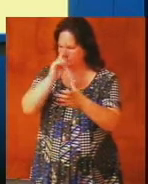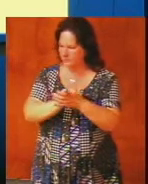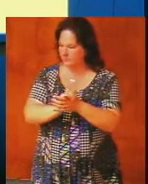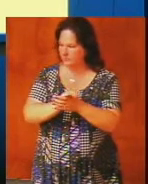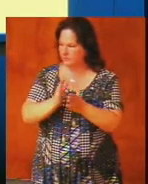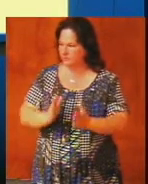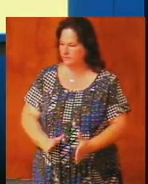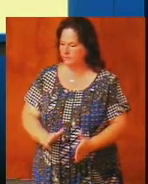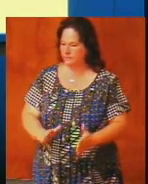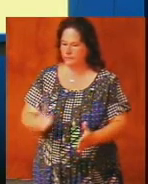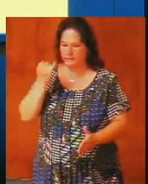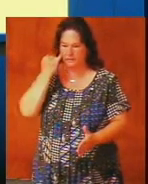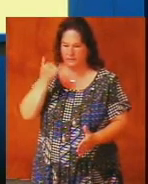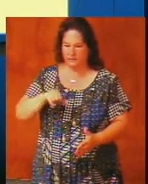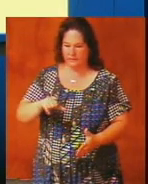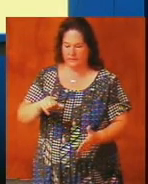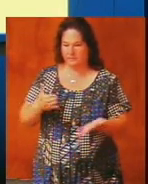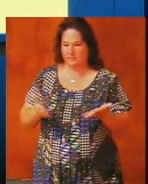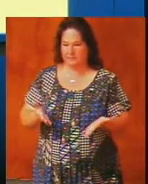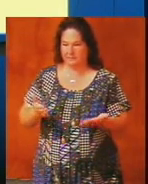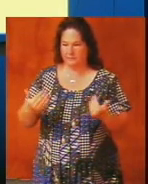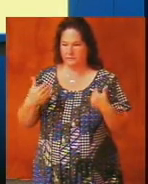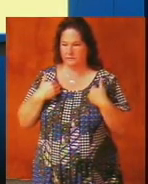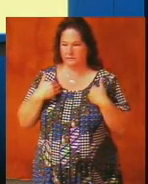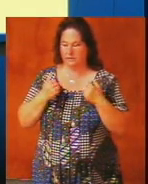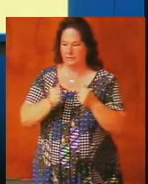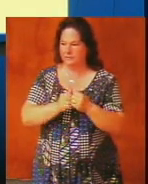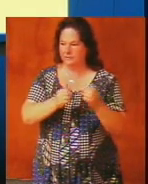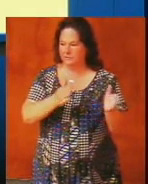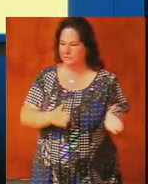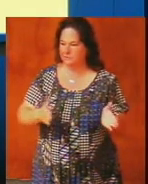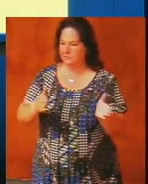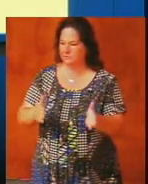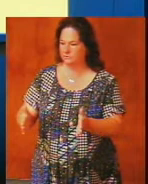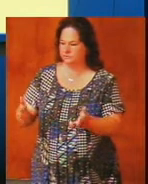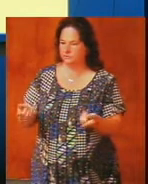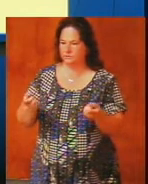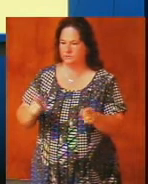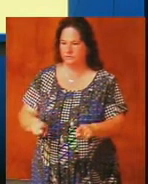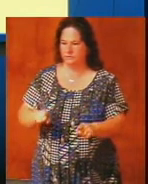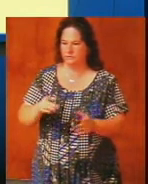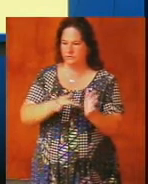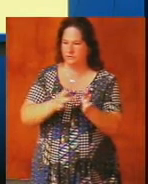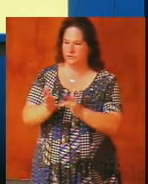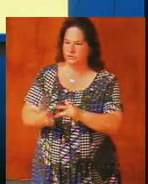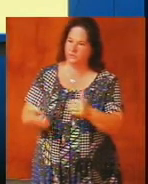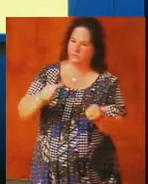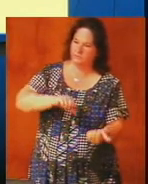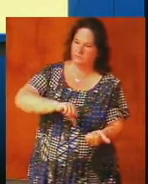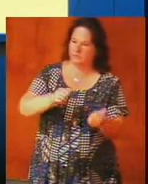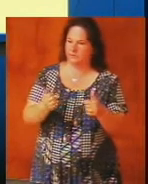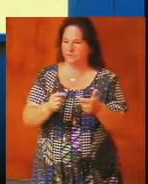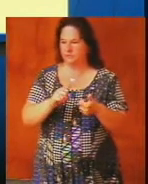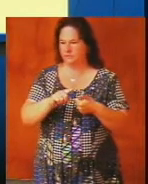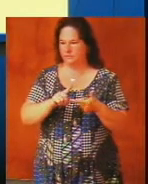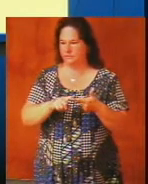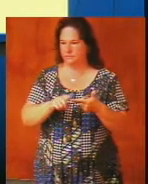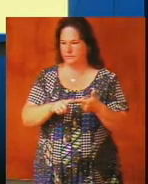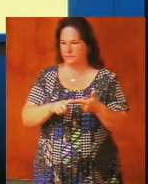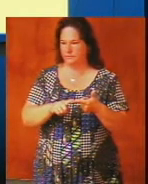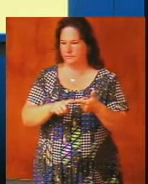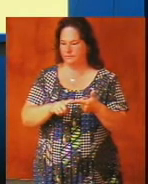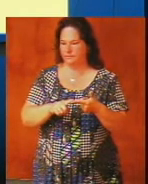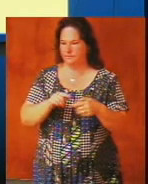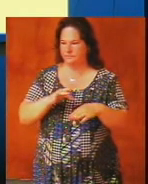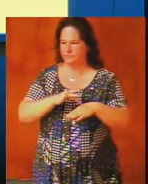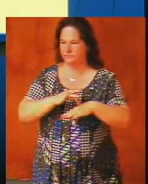any, might there be in the following order of events? Jesus' baptism, temptation in the